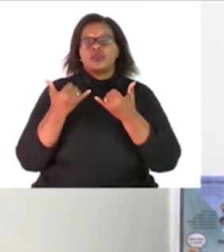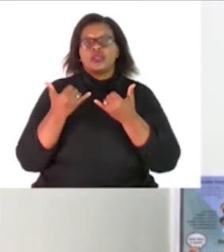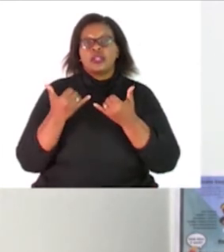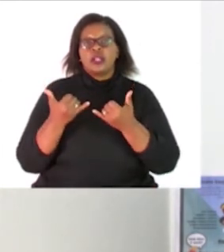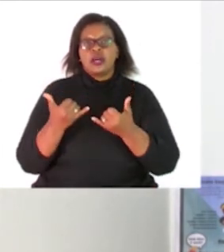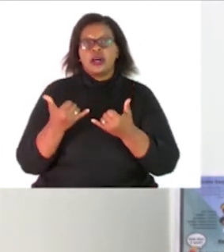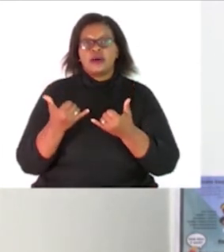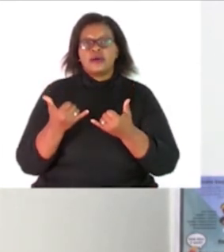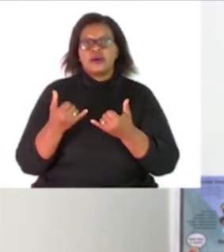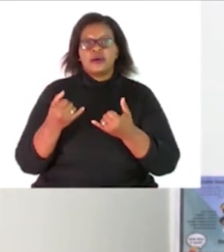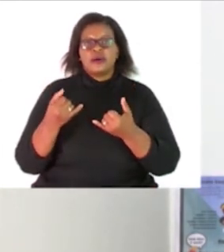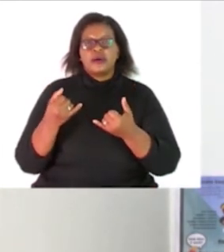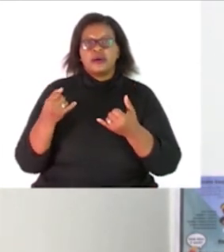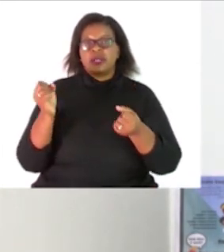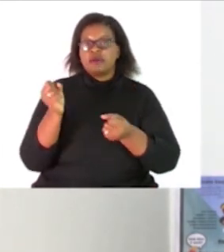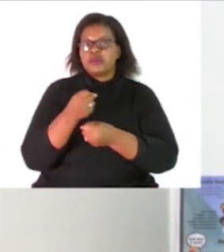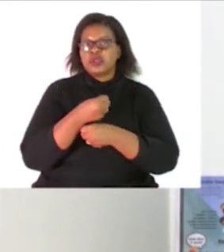Good. Then 1